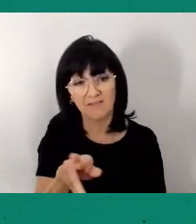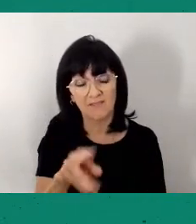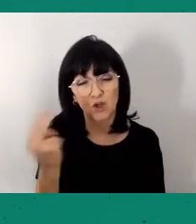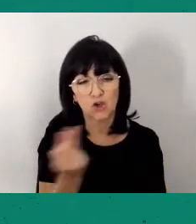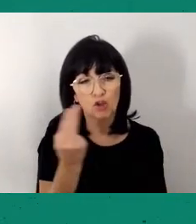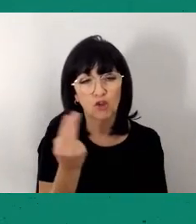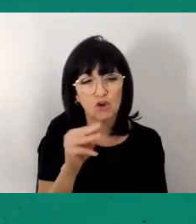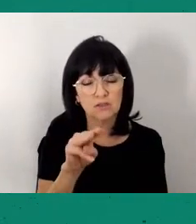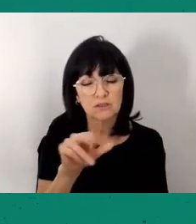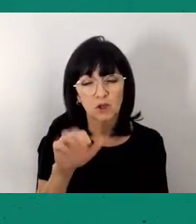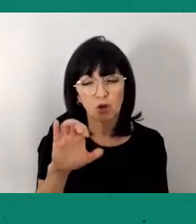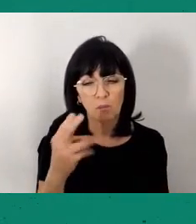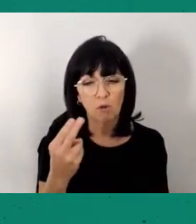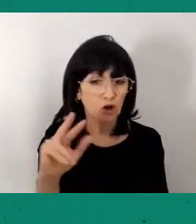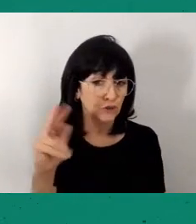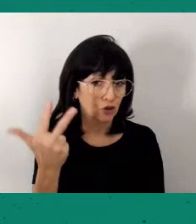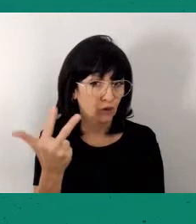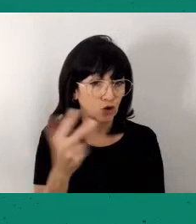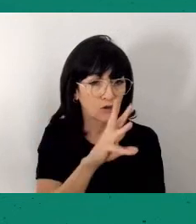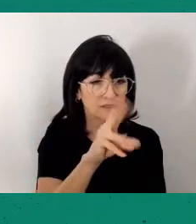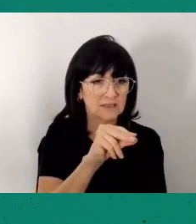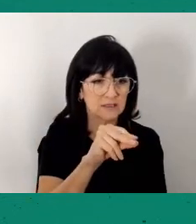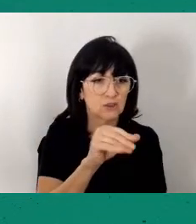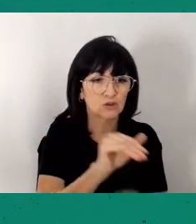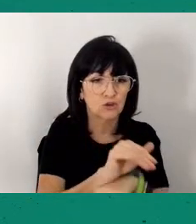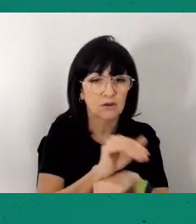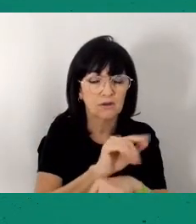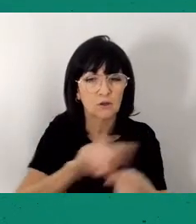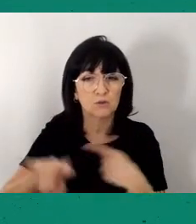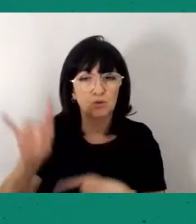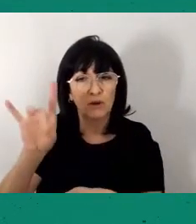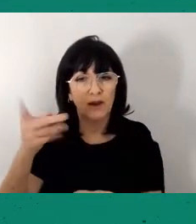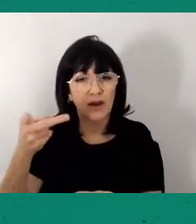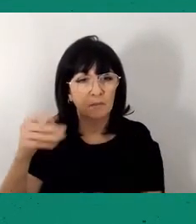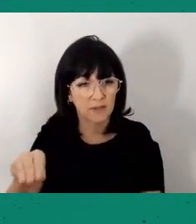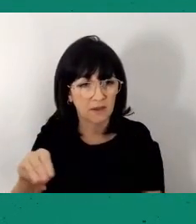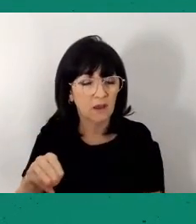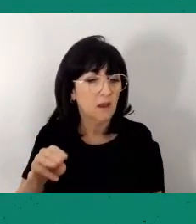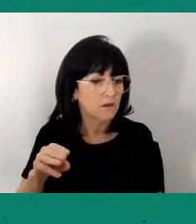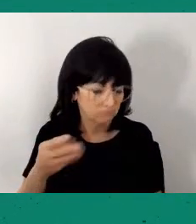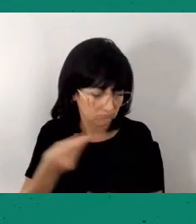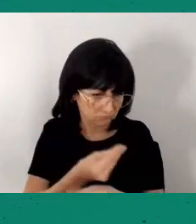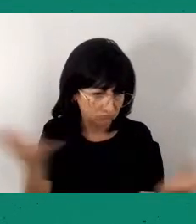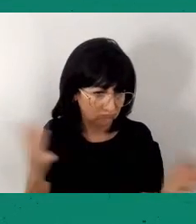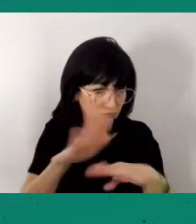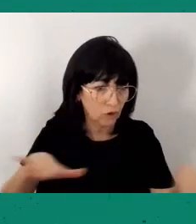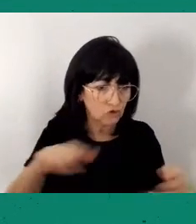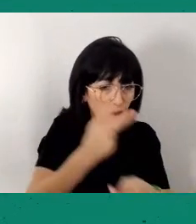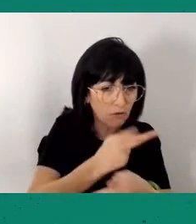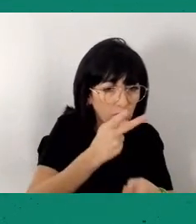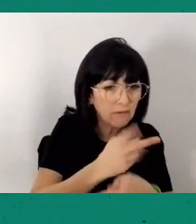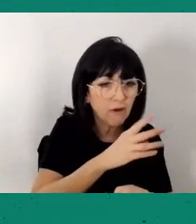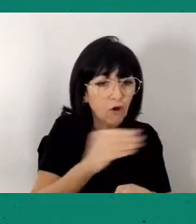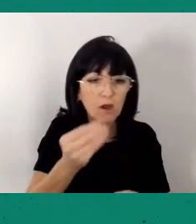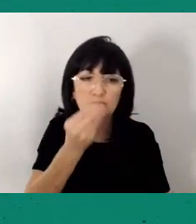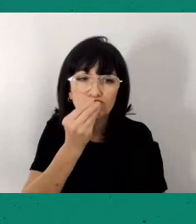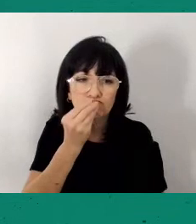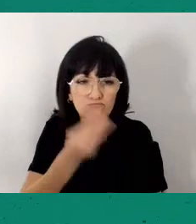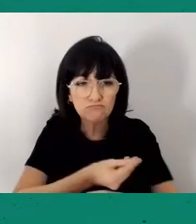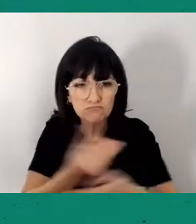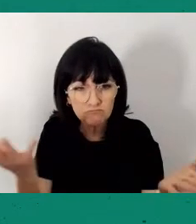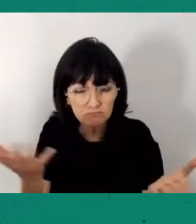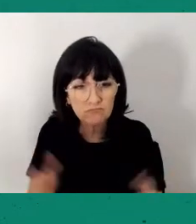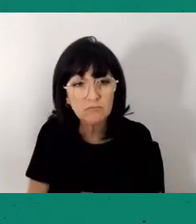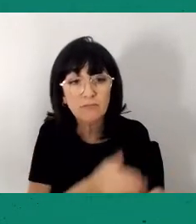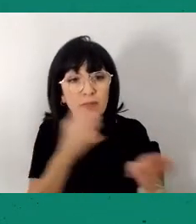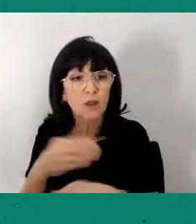3rd, from 6:30 to 8 p.m. We'll have childcare and food provided. We're also hosting a virtual